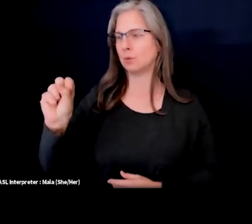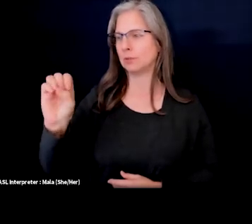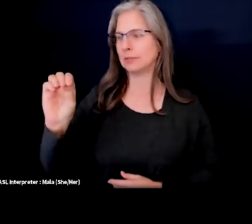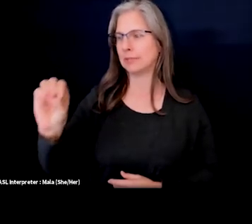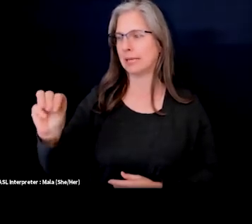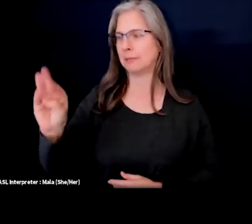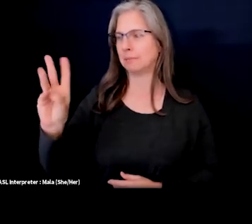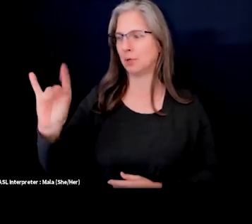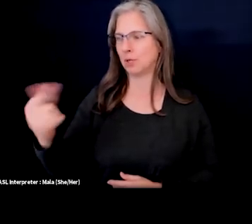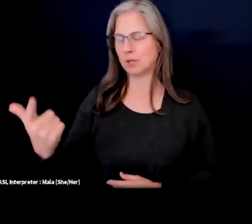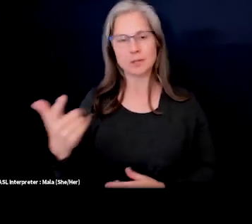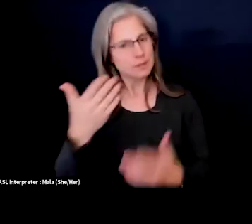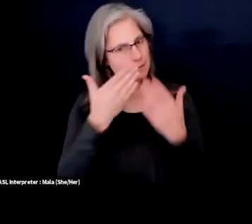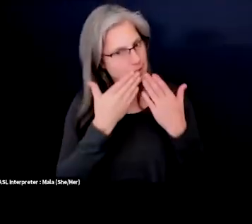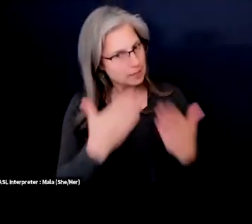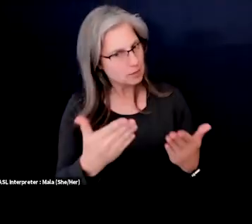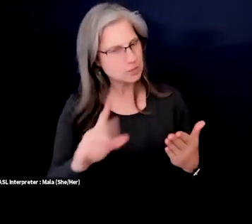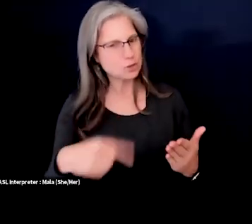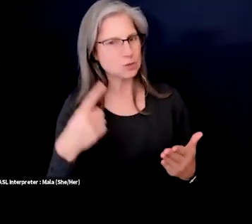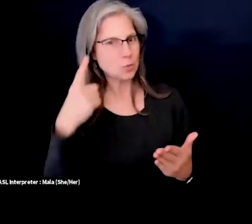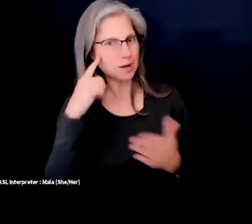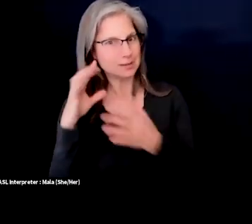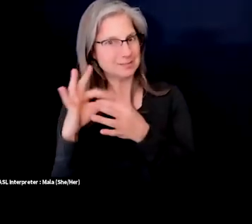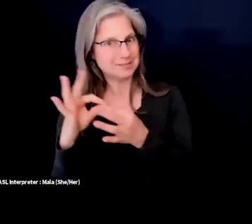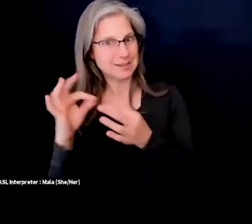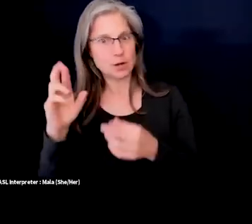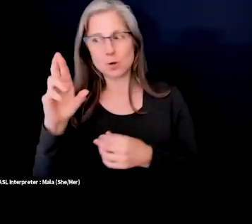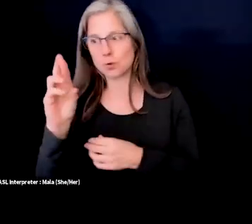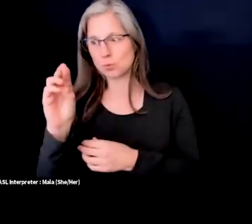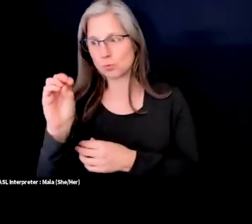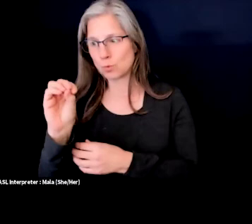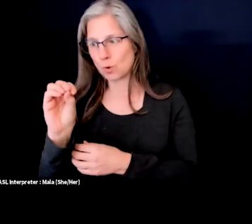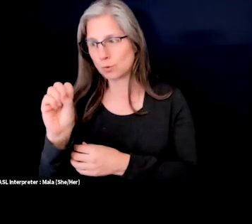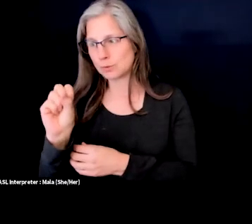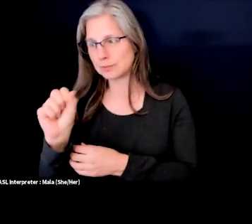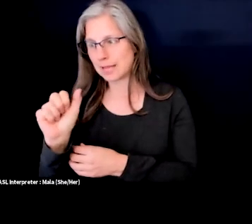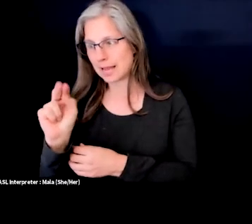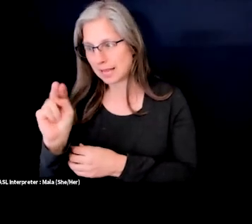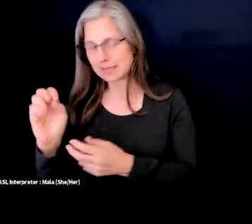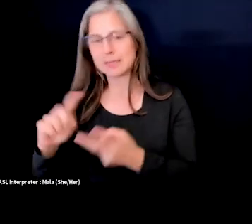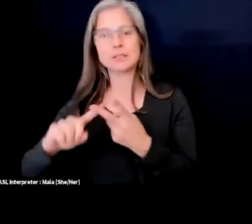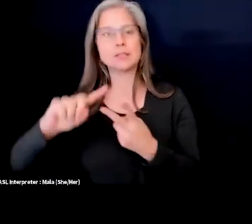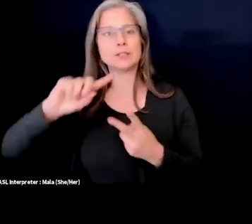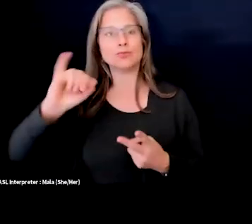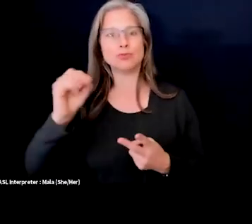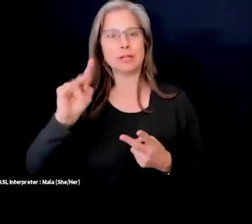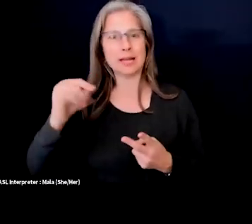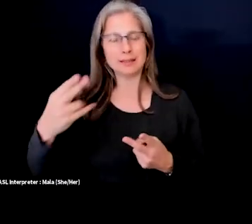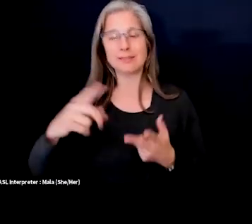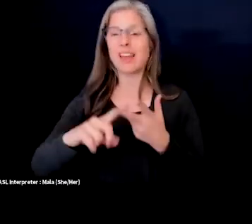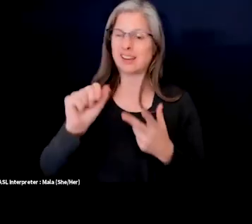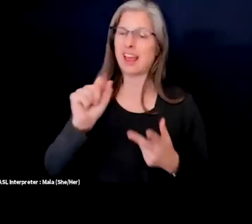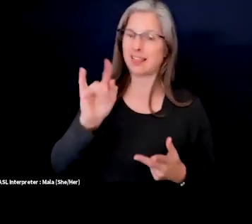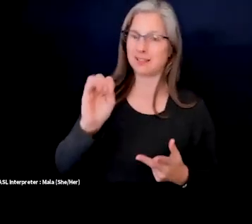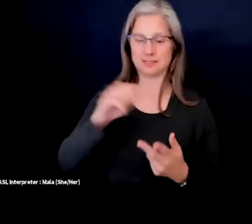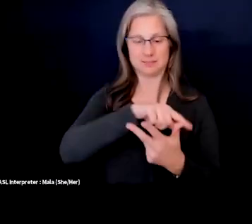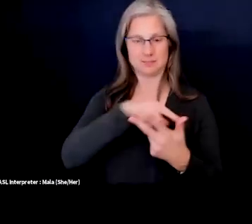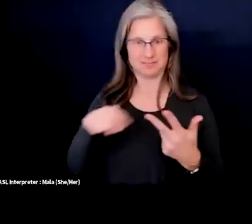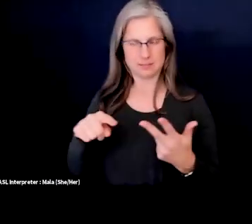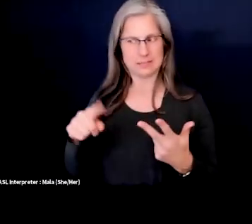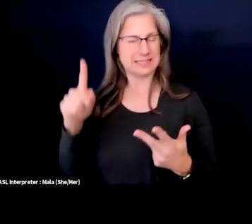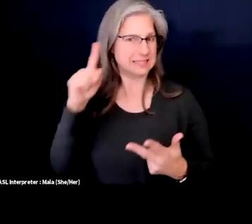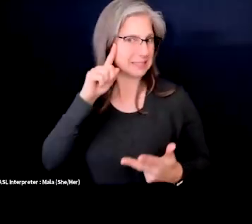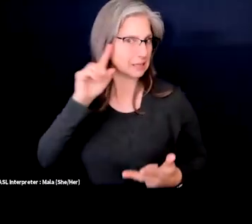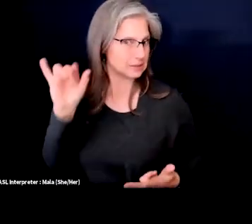Thank you. I just want to echo what Roseanne and Janeth said, as well as Alice Post. It sounds as if,